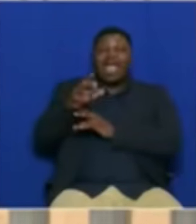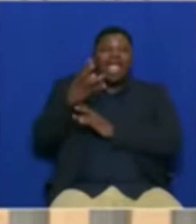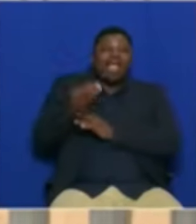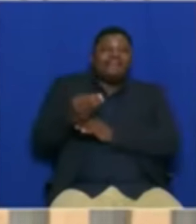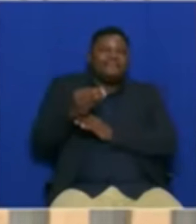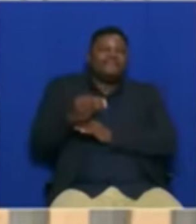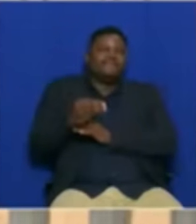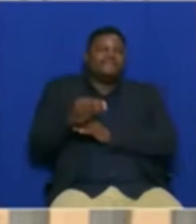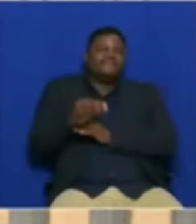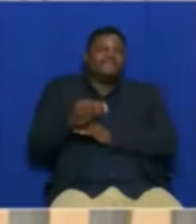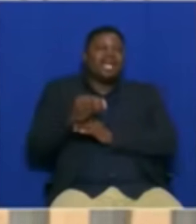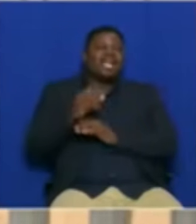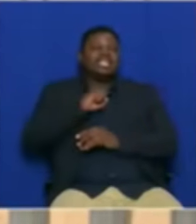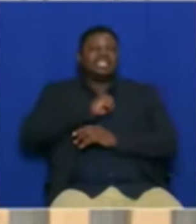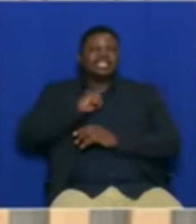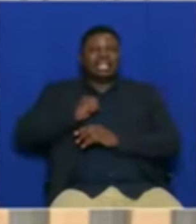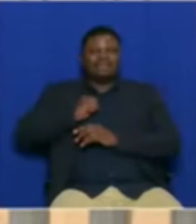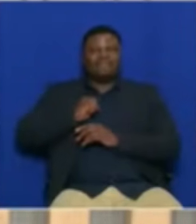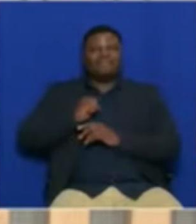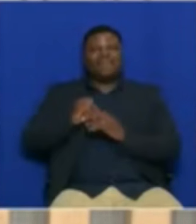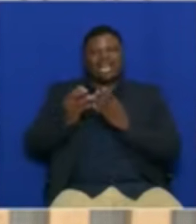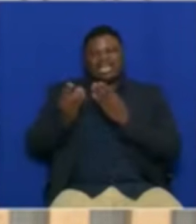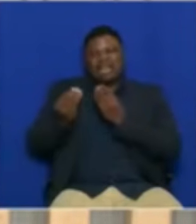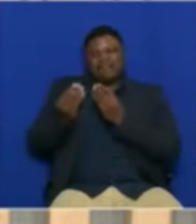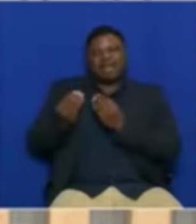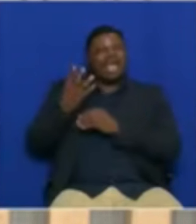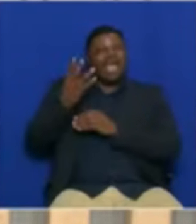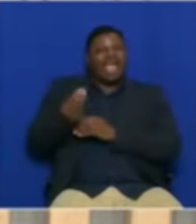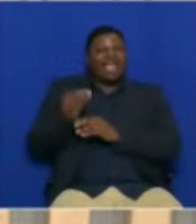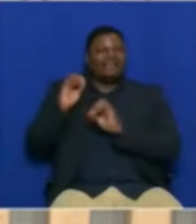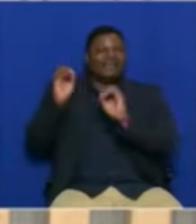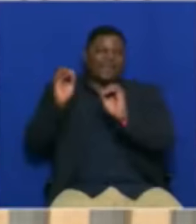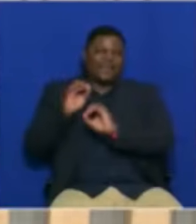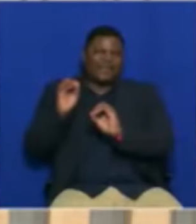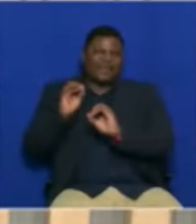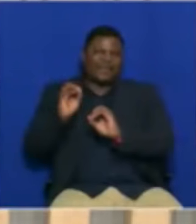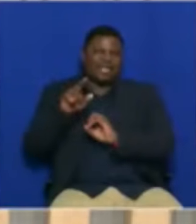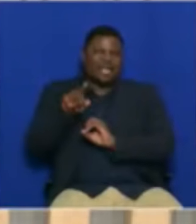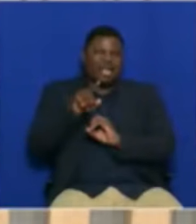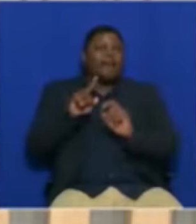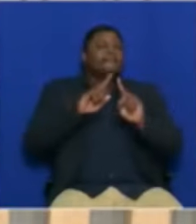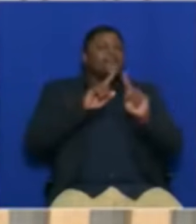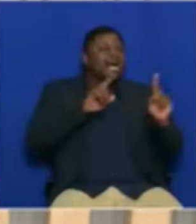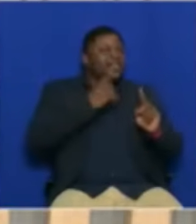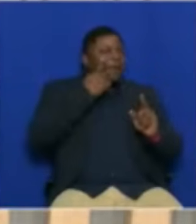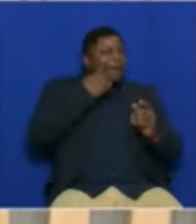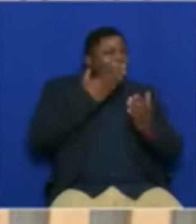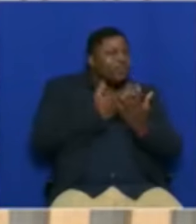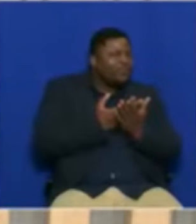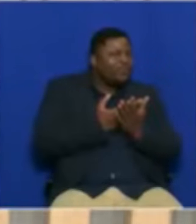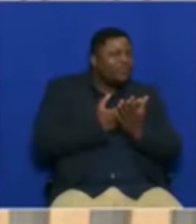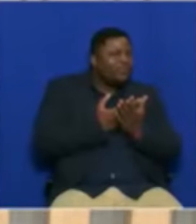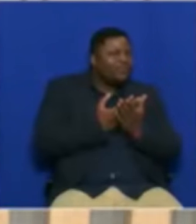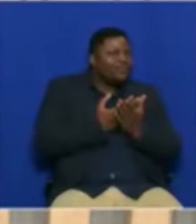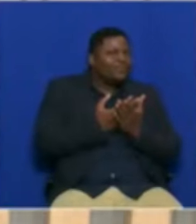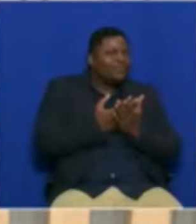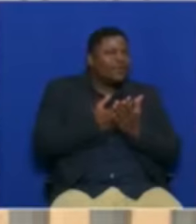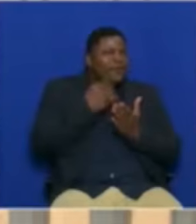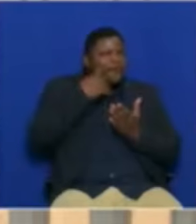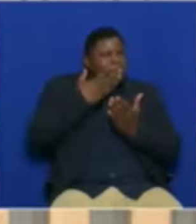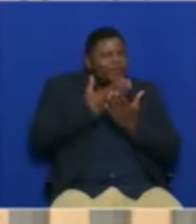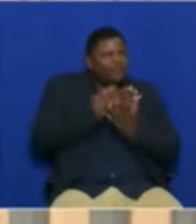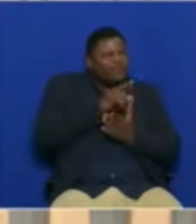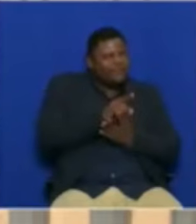was she to provide proof that she has applied for clearance certificate? Because the invitation letter actually instructs